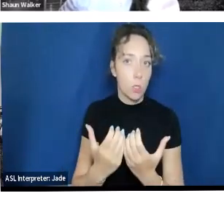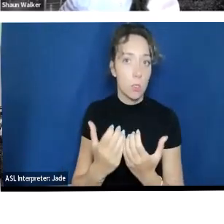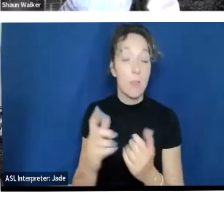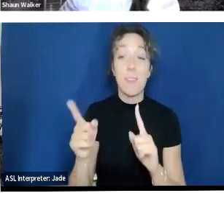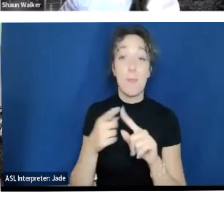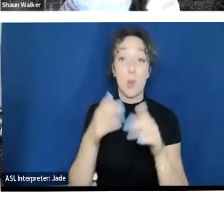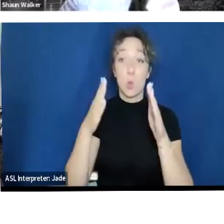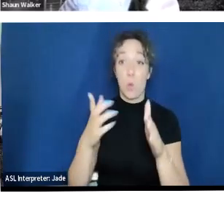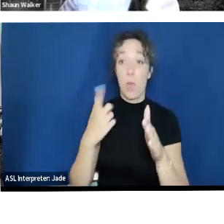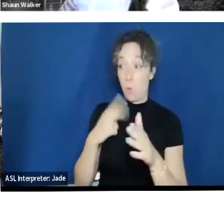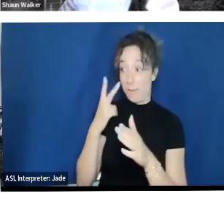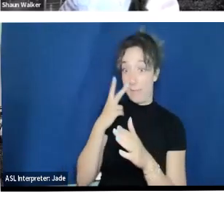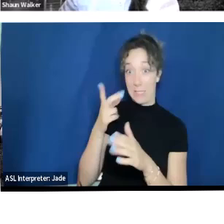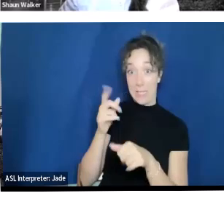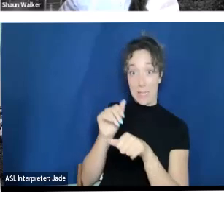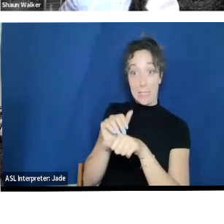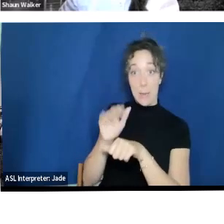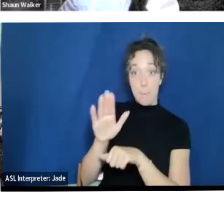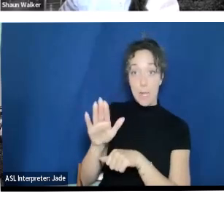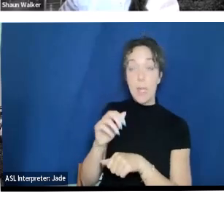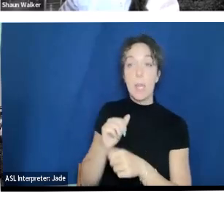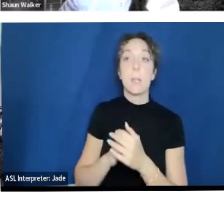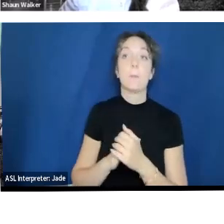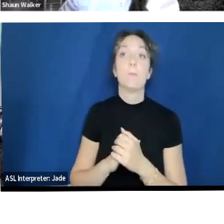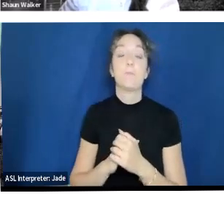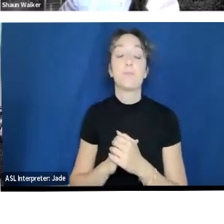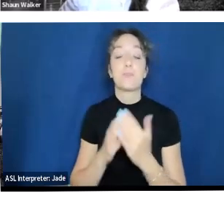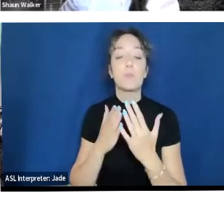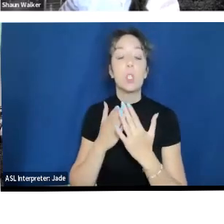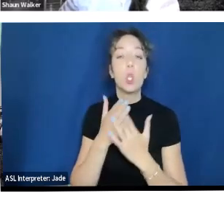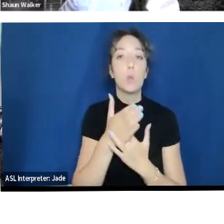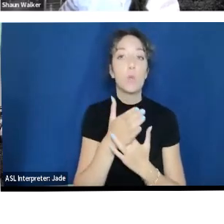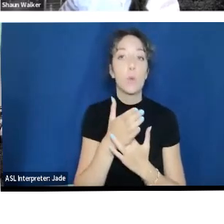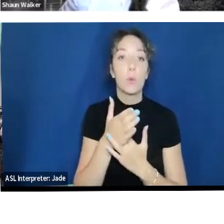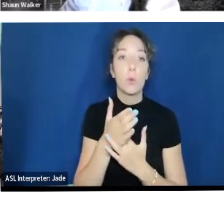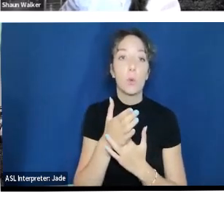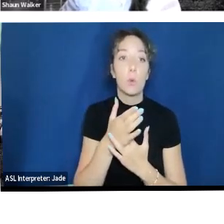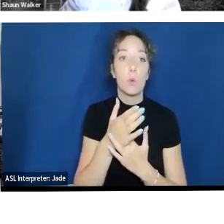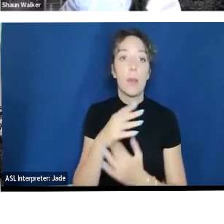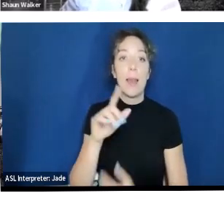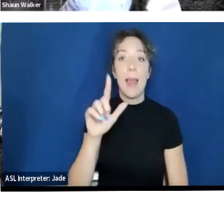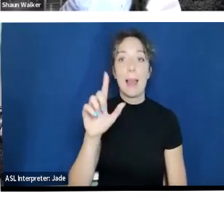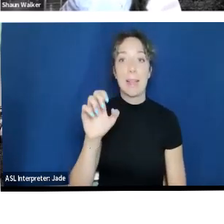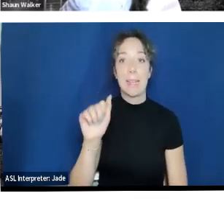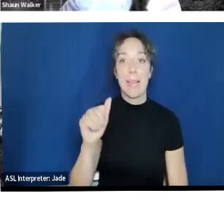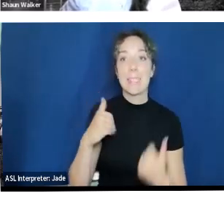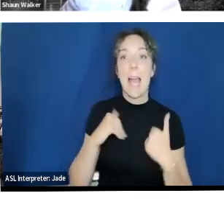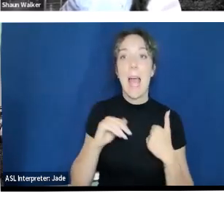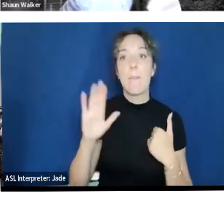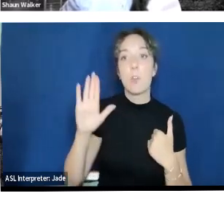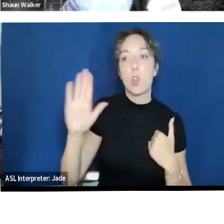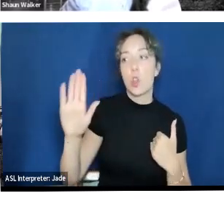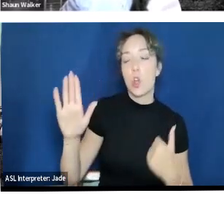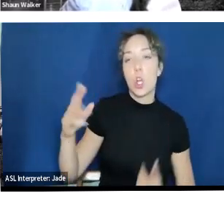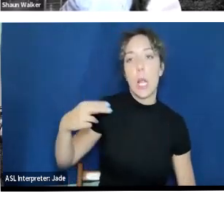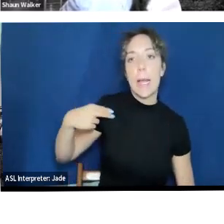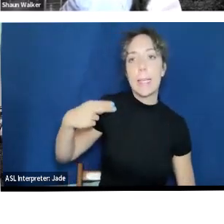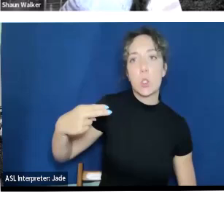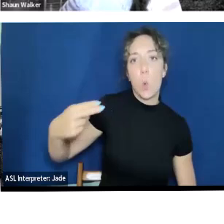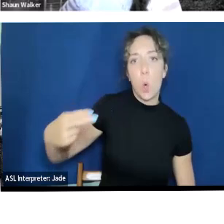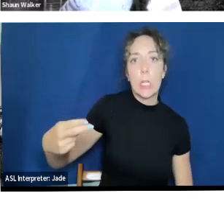that we've seen this submitted is through LEAs. They have their historically